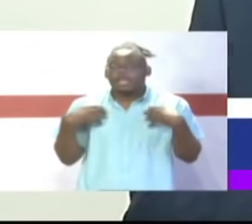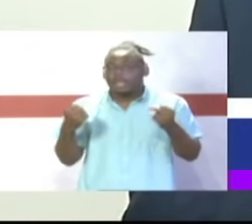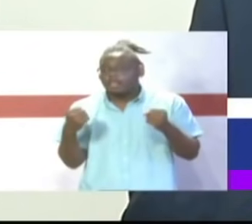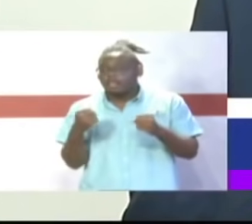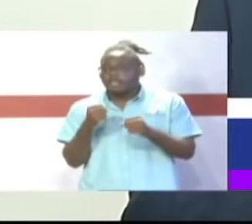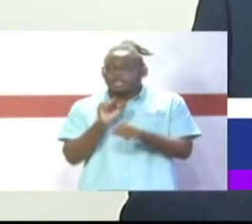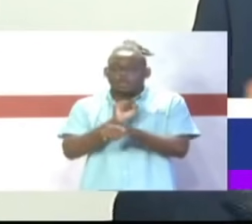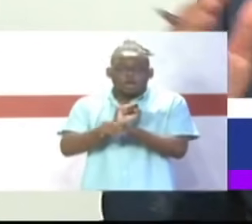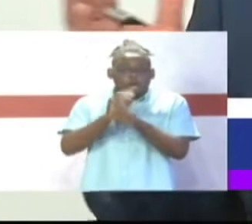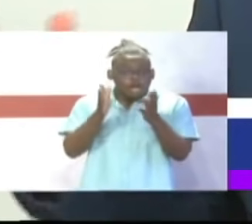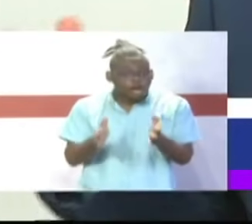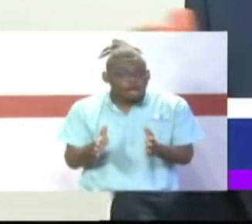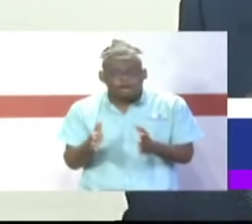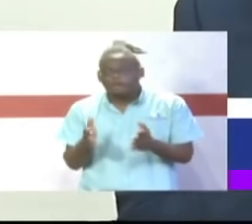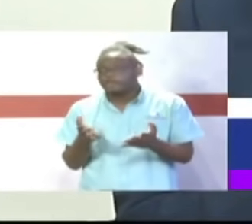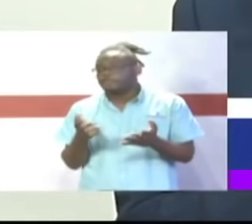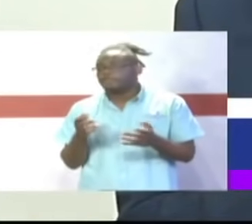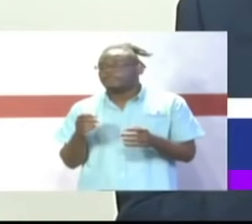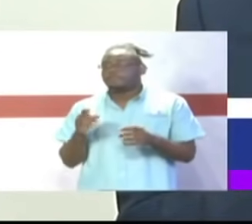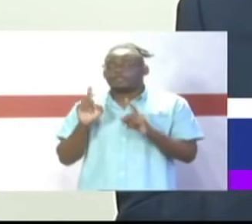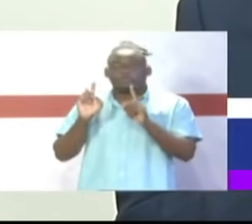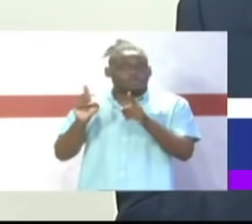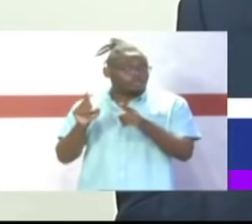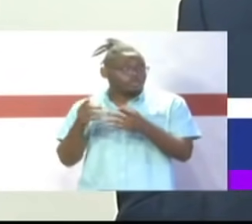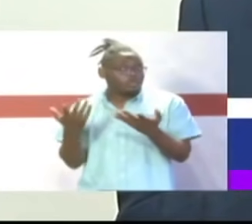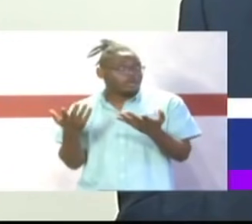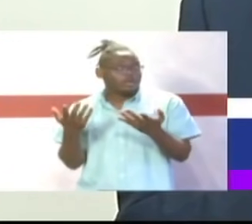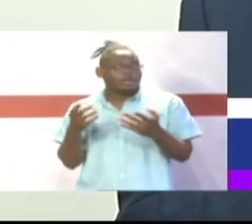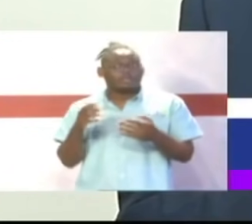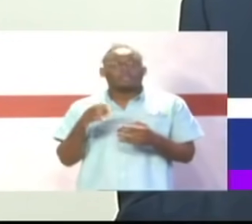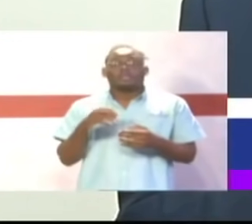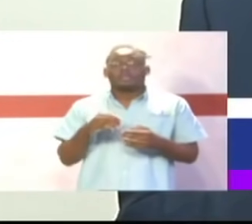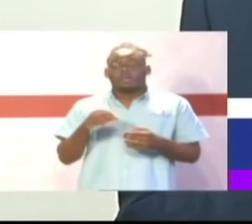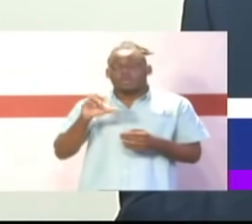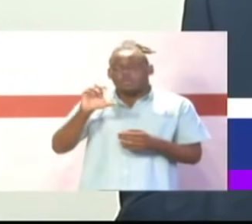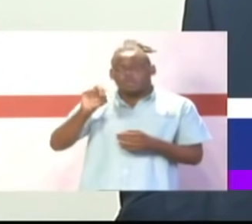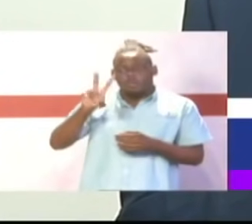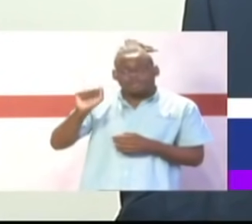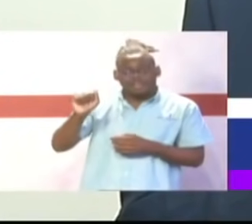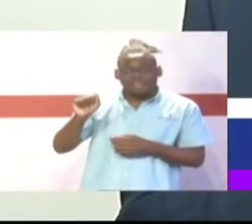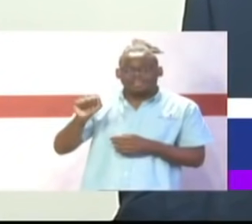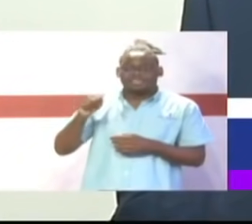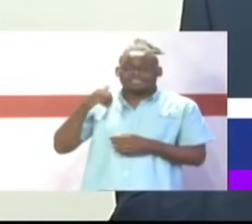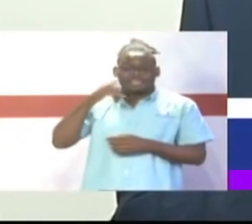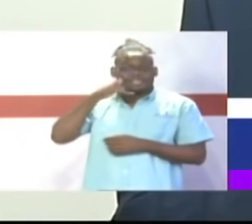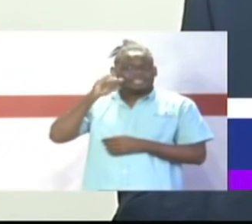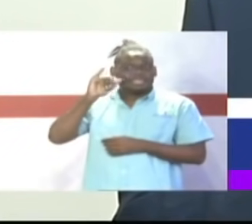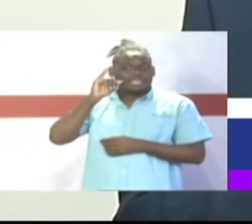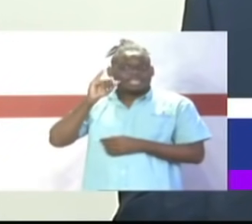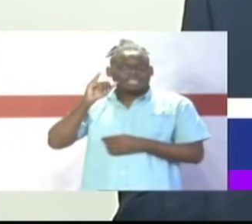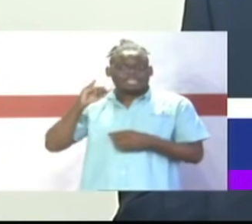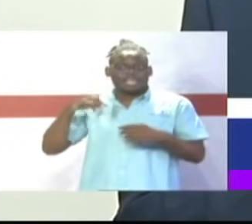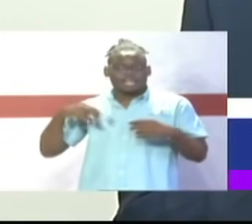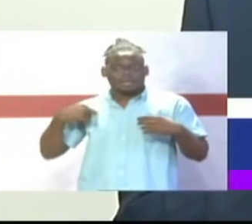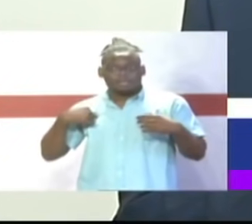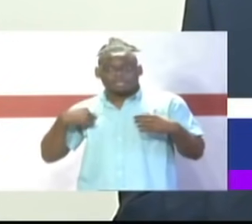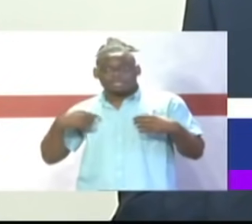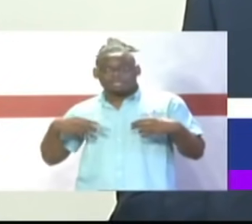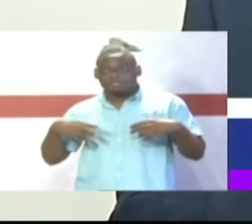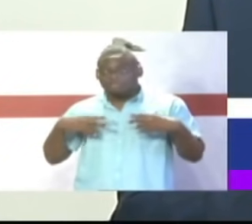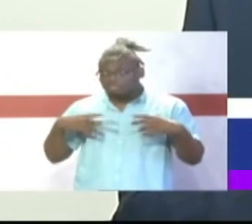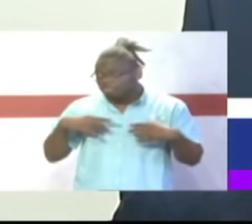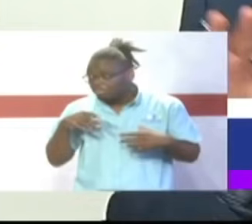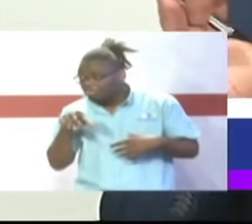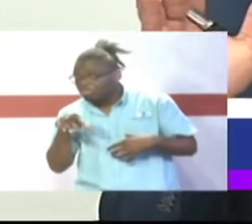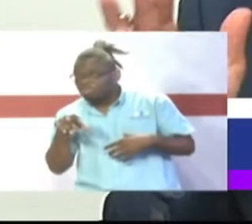Cuba on Diwali Day. I was at the Oncology Center at San Fernando General Hospital yesterday. Again, doing fantastic